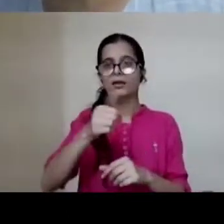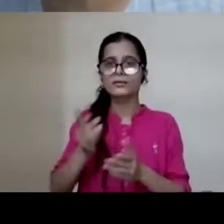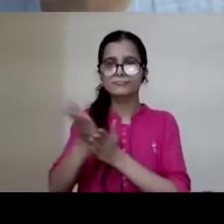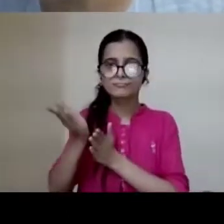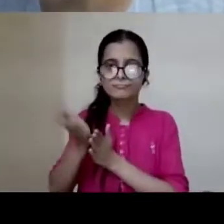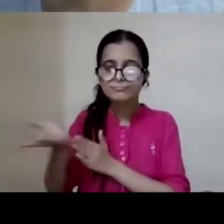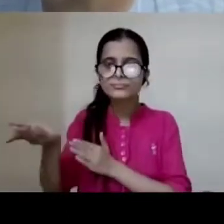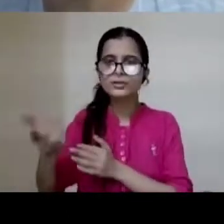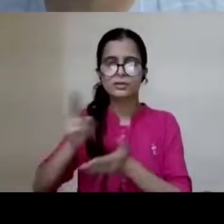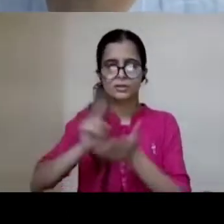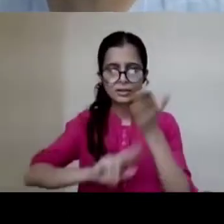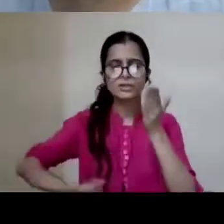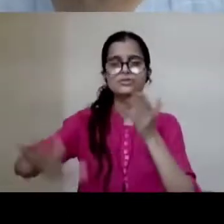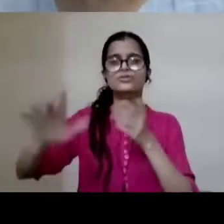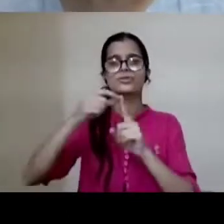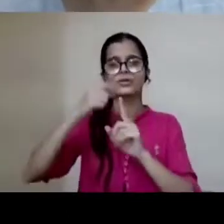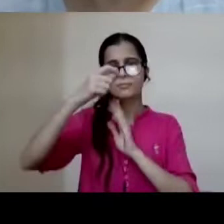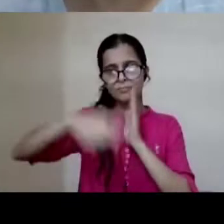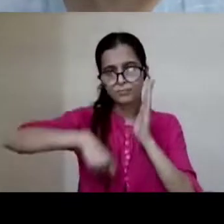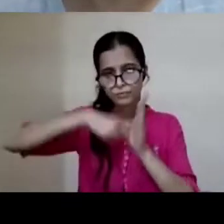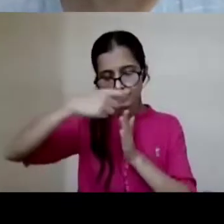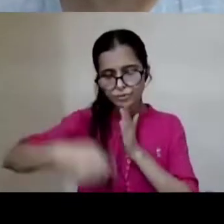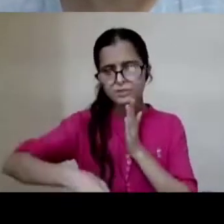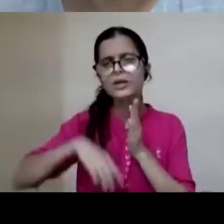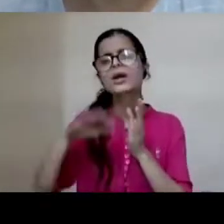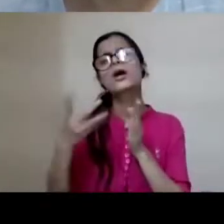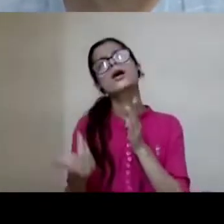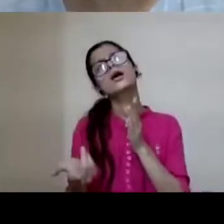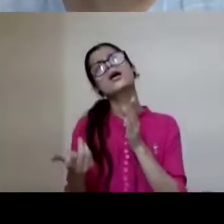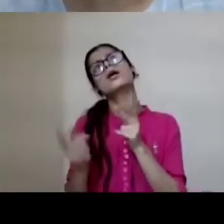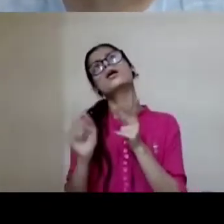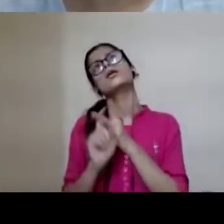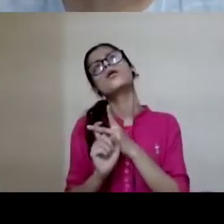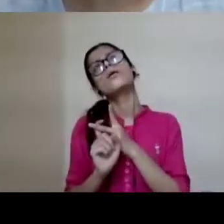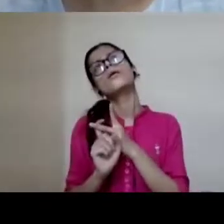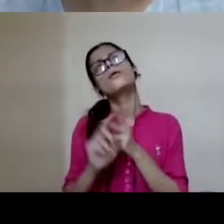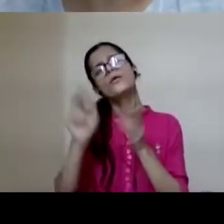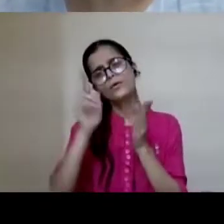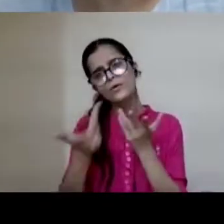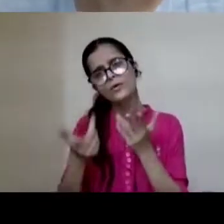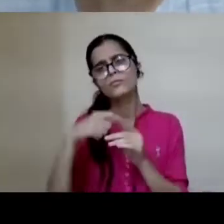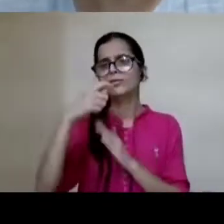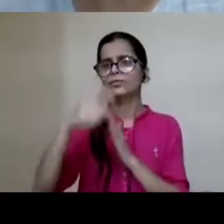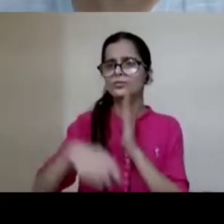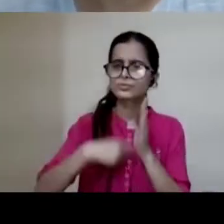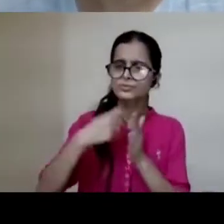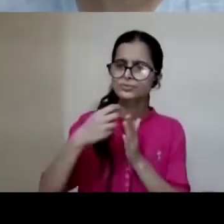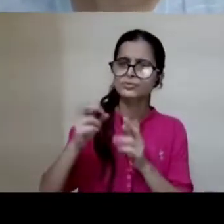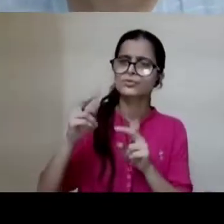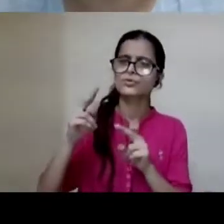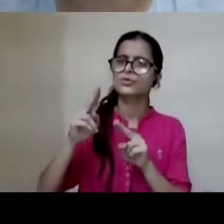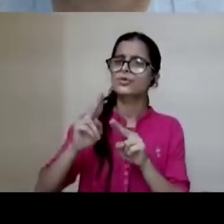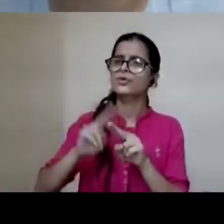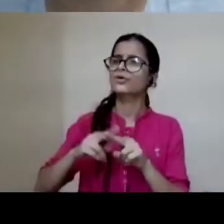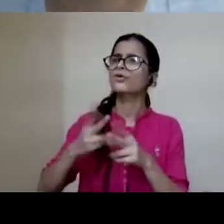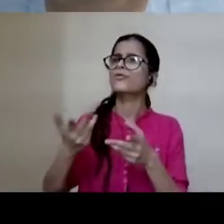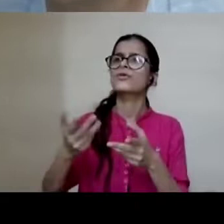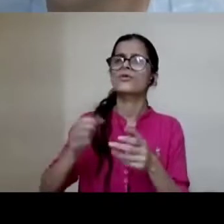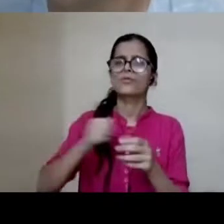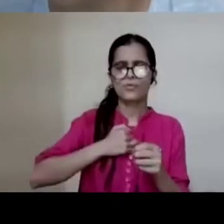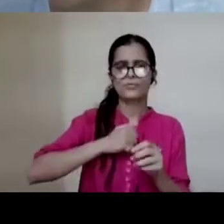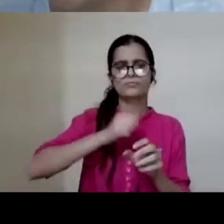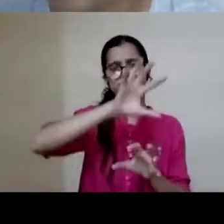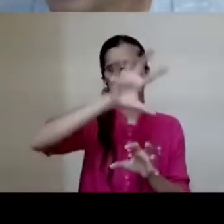whole nationalist project, whether it is the project of, you know, like, okay, if you do not belong to, or if your country itself